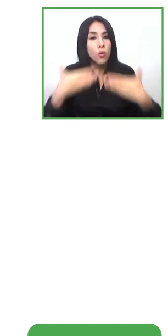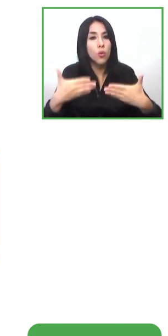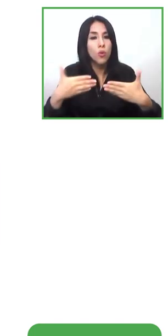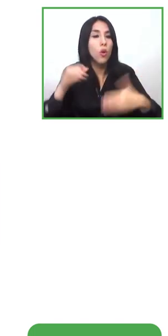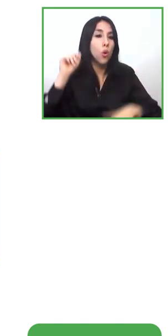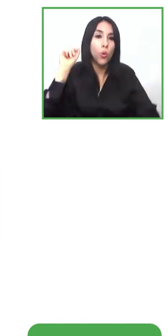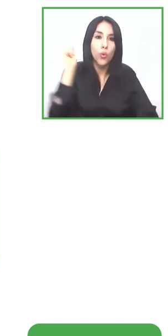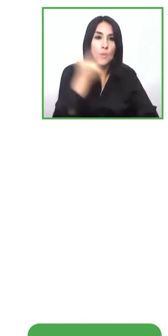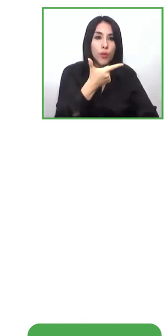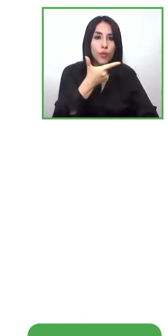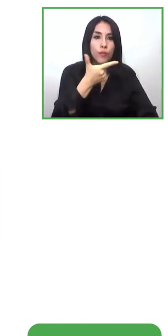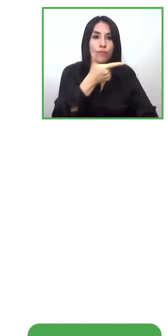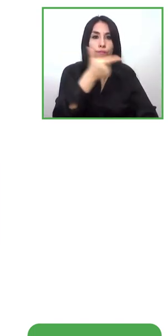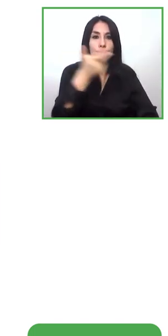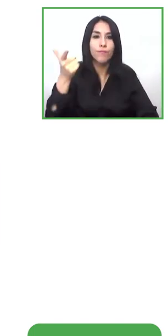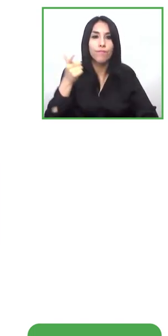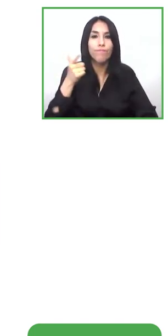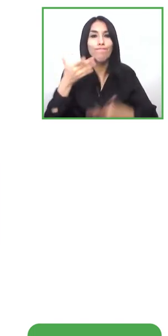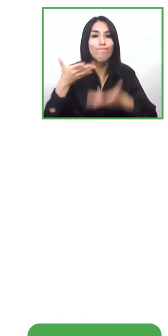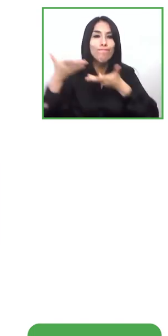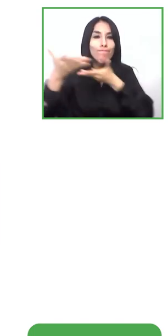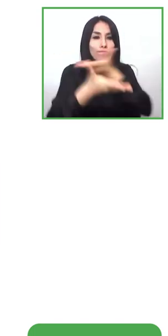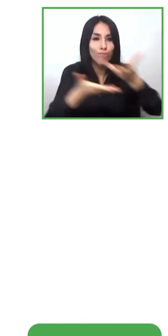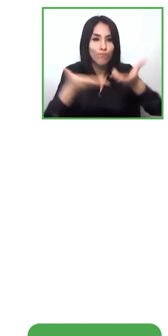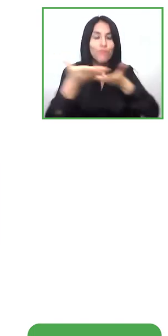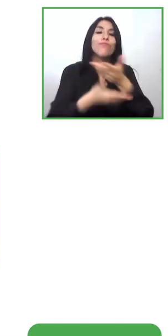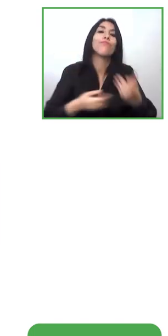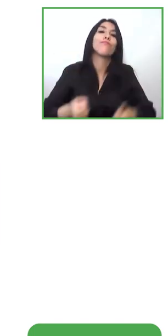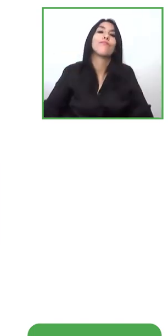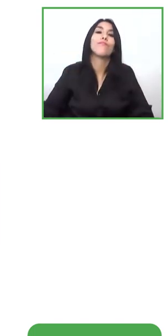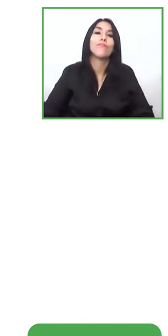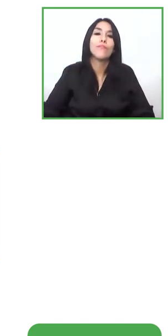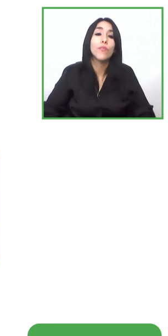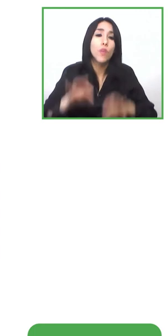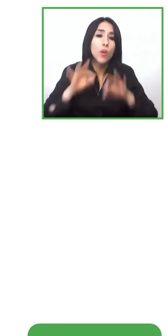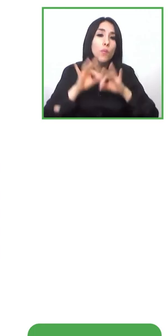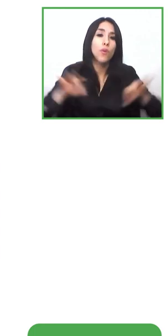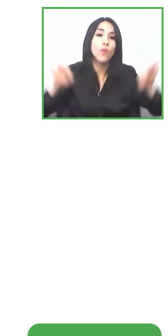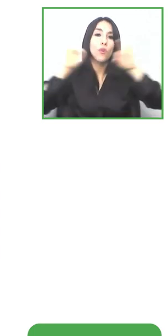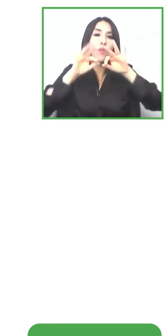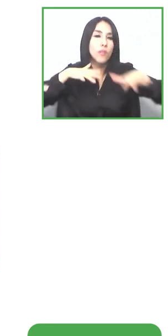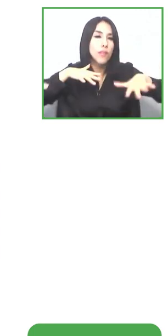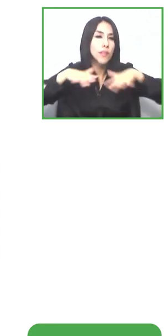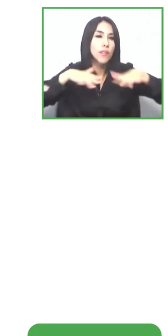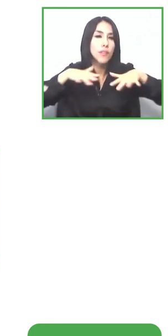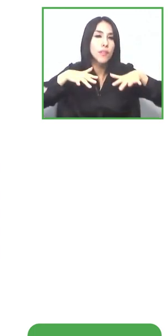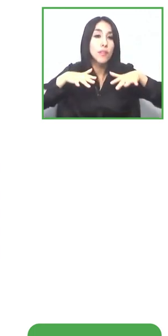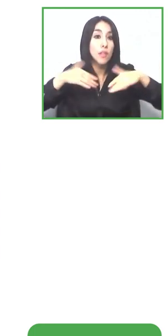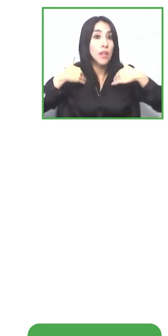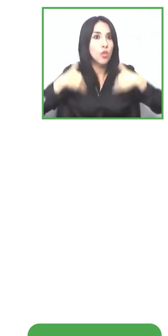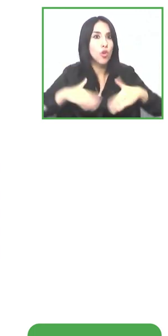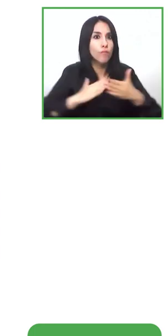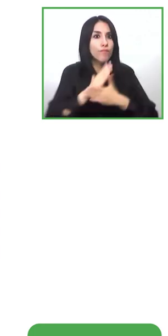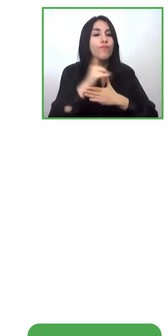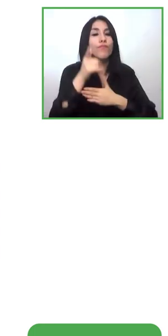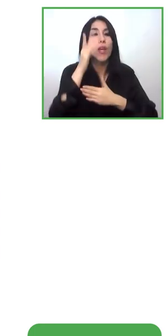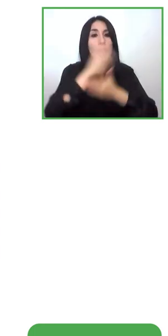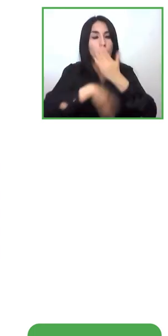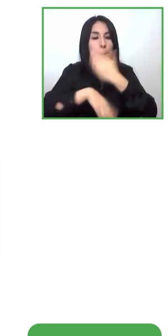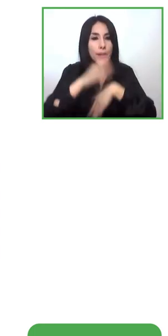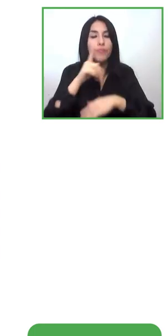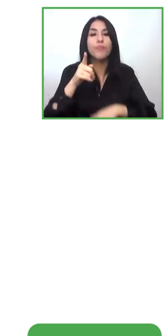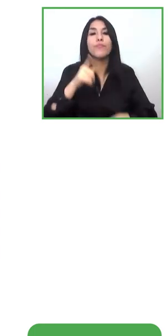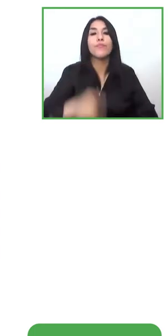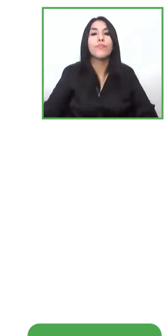Thanks everyone for their participation. It is important to continue promoting the rights of people with disabilities,